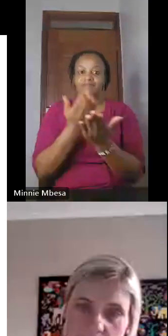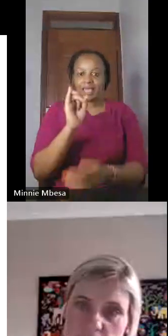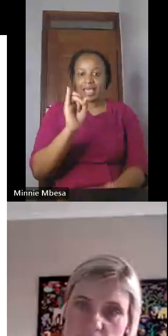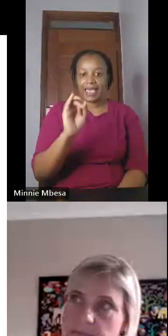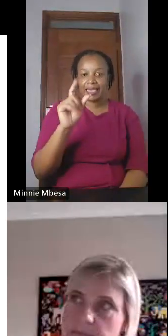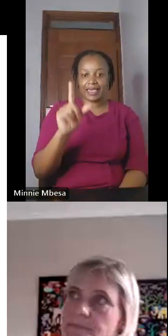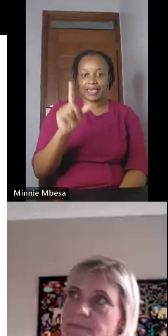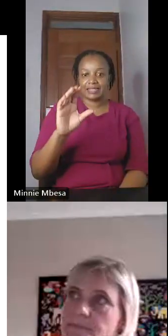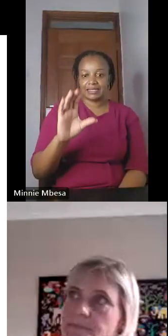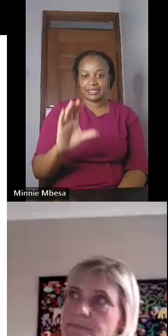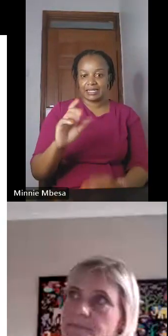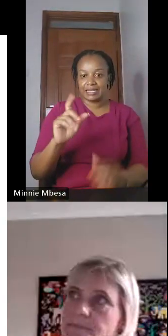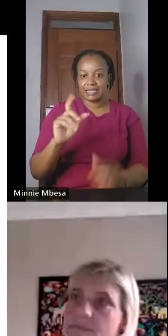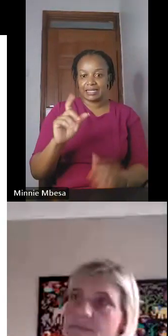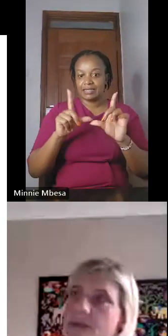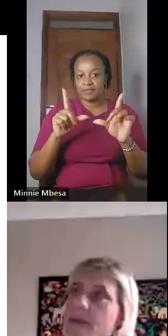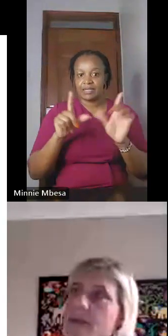your application.